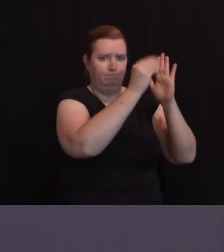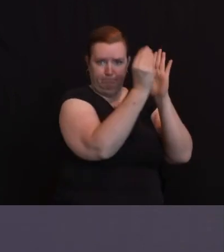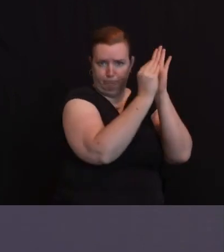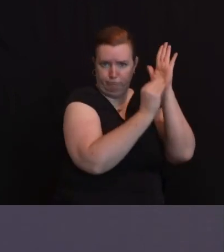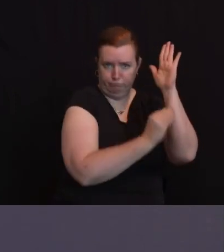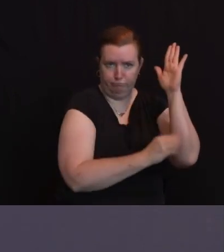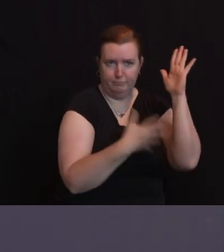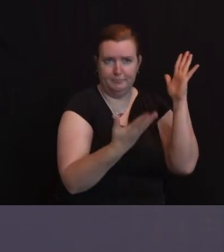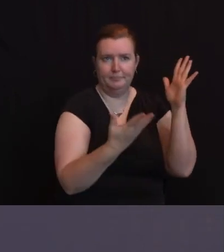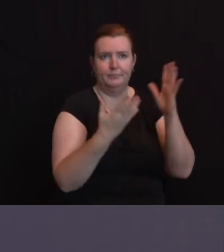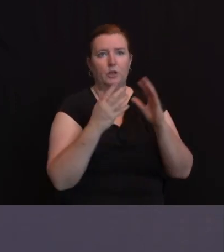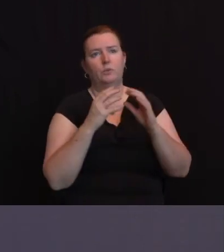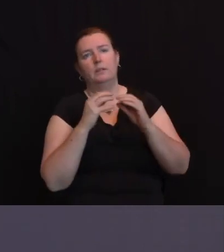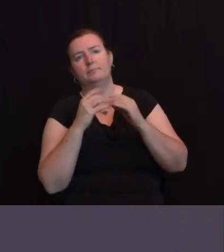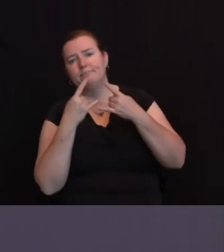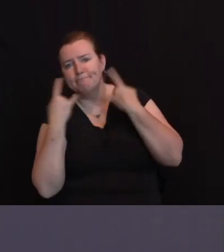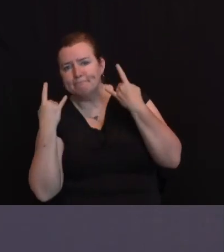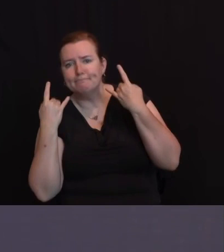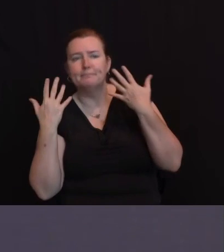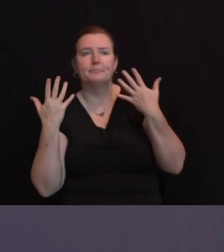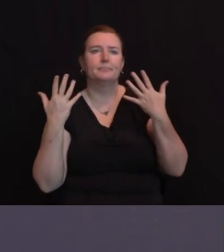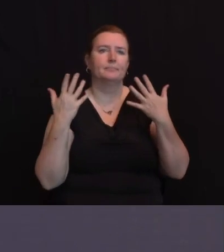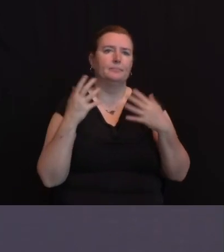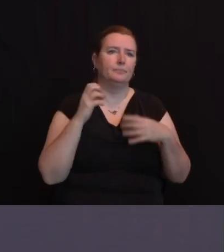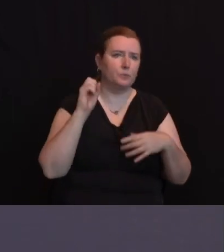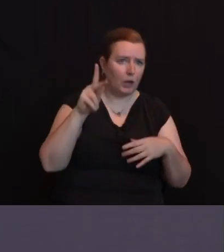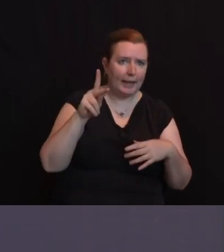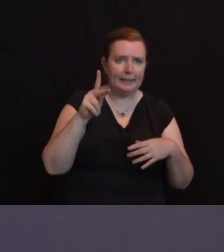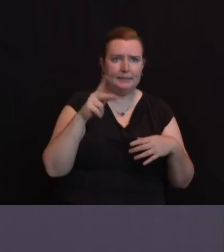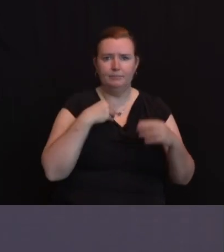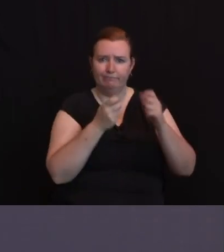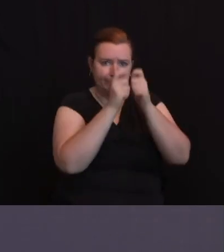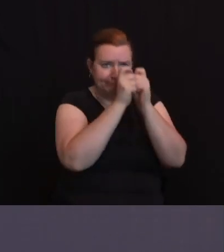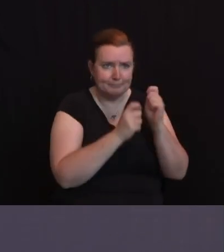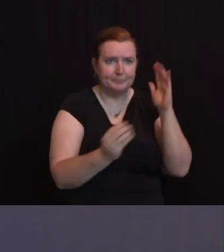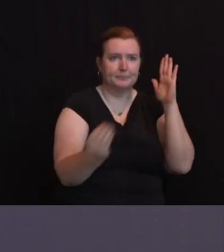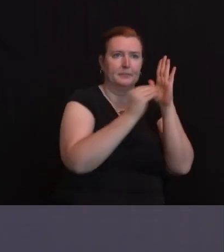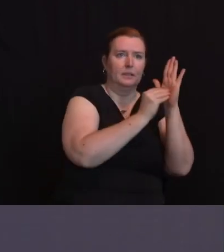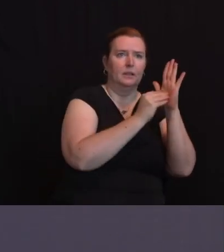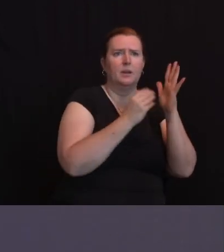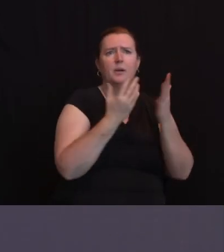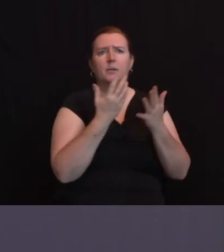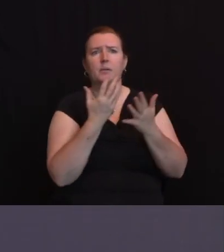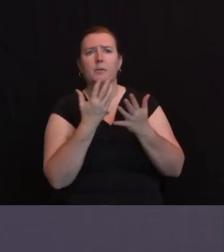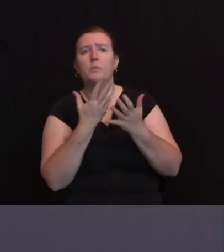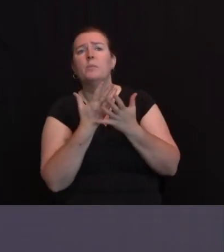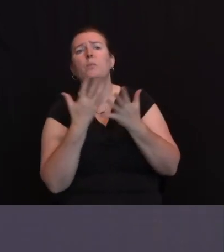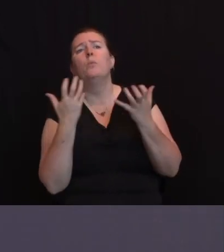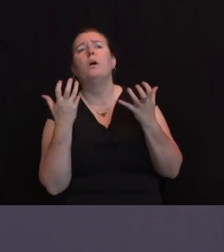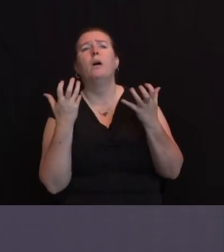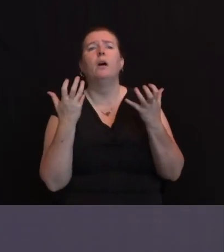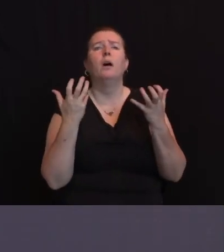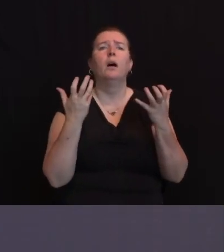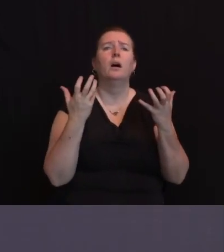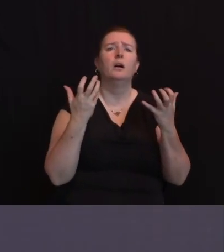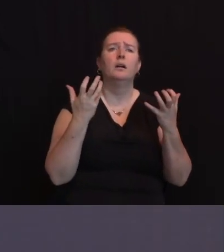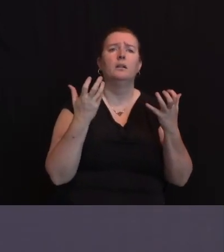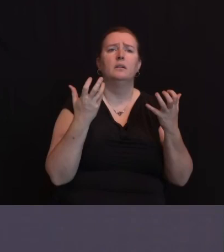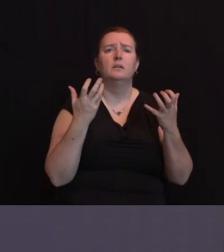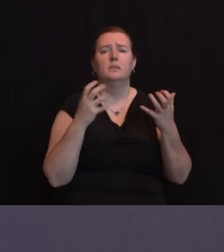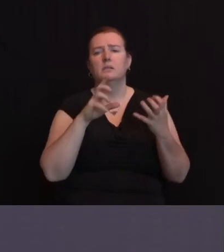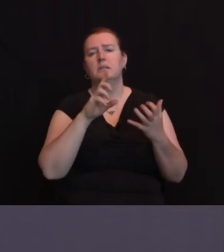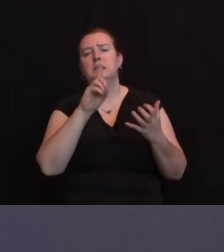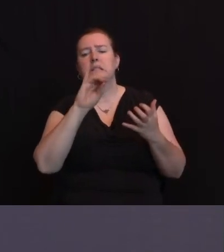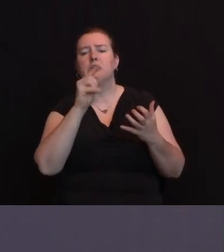coverings. We have been begged by many to close the digital divide. Those are 3 developments that